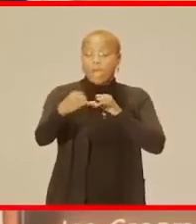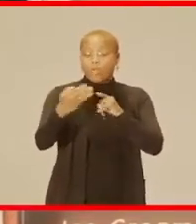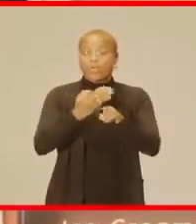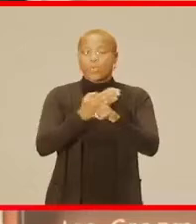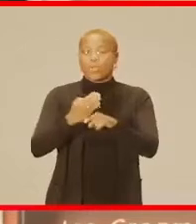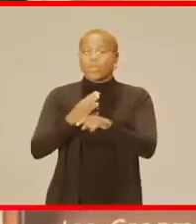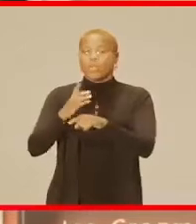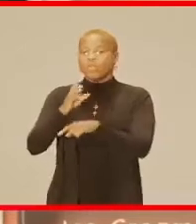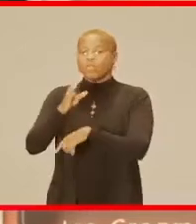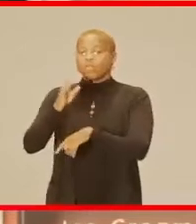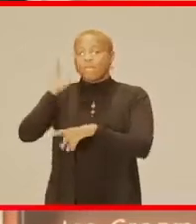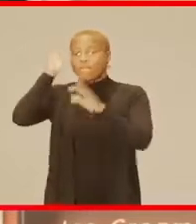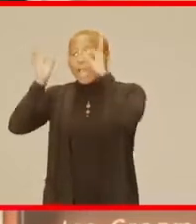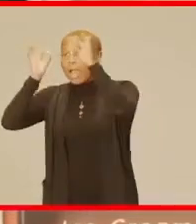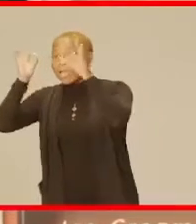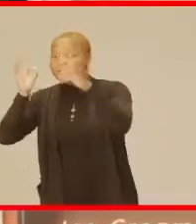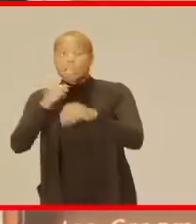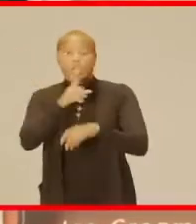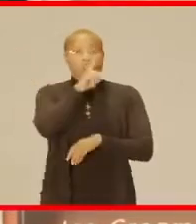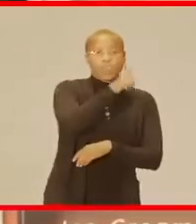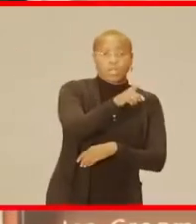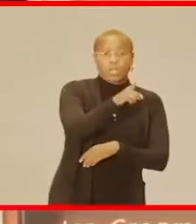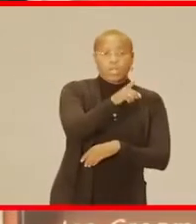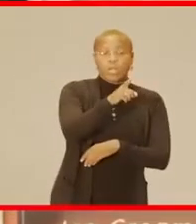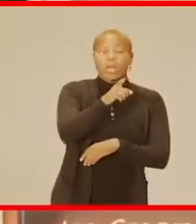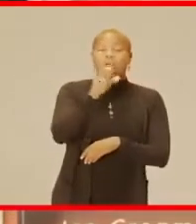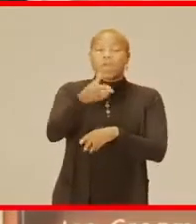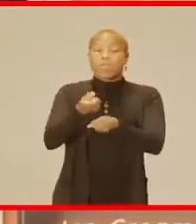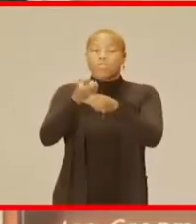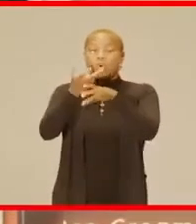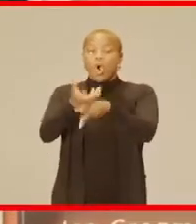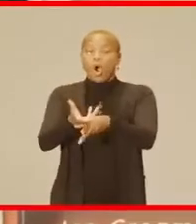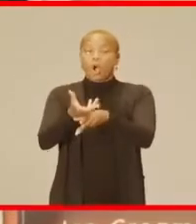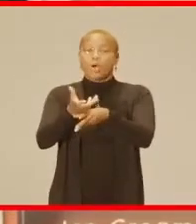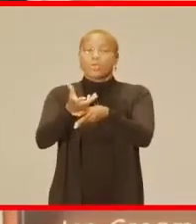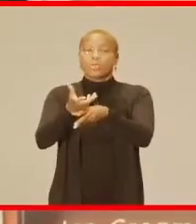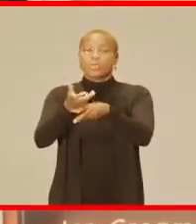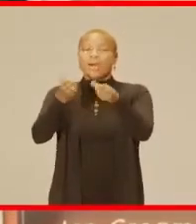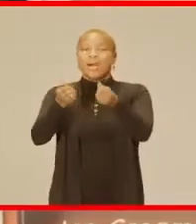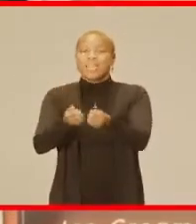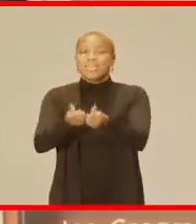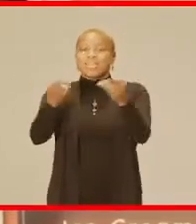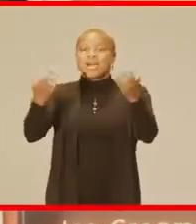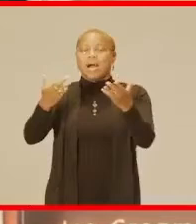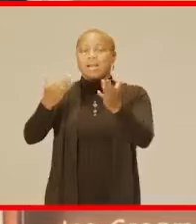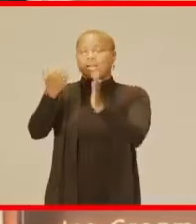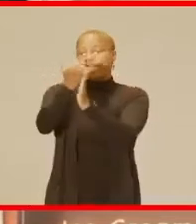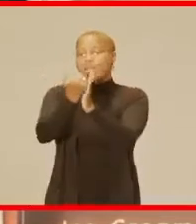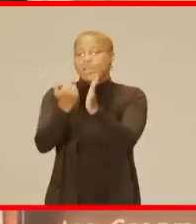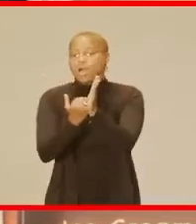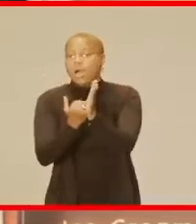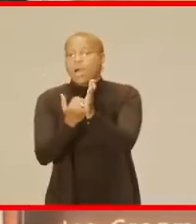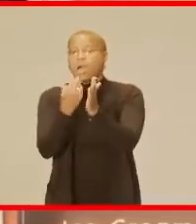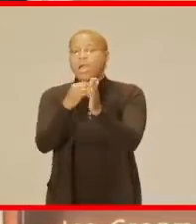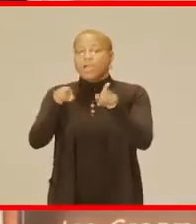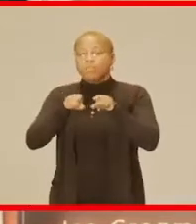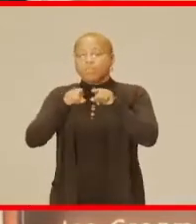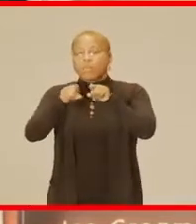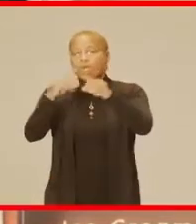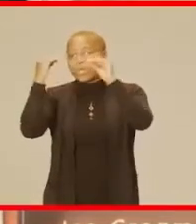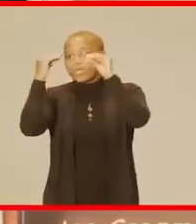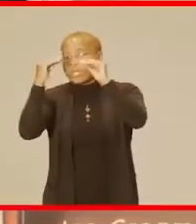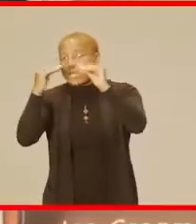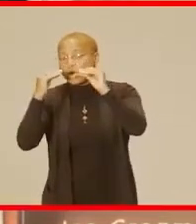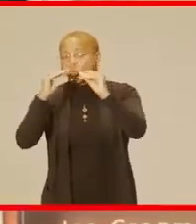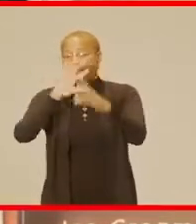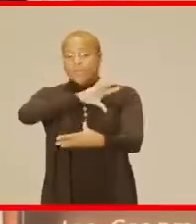result, permit a lot of lessons and allegories in